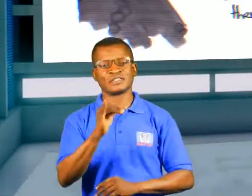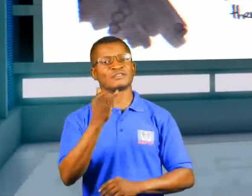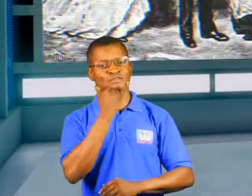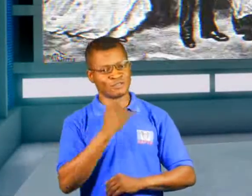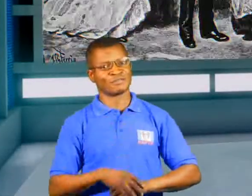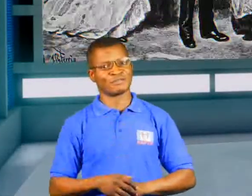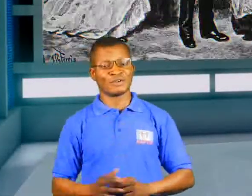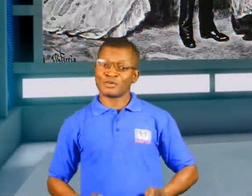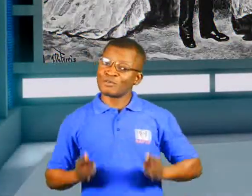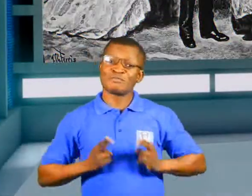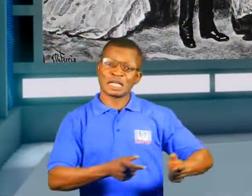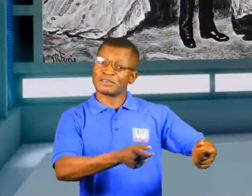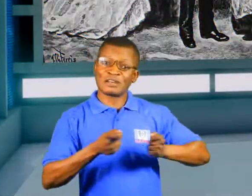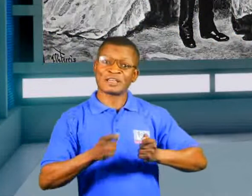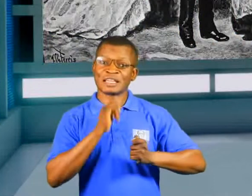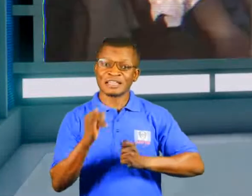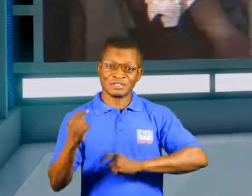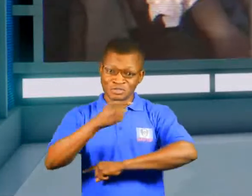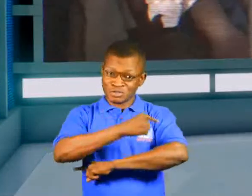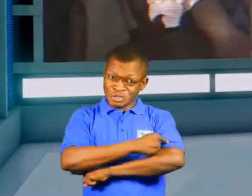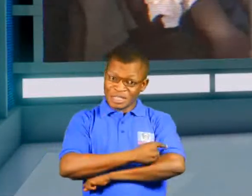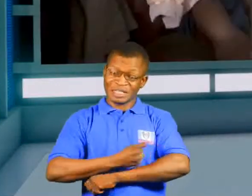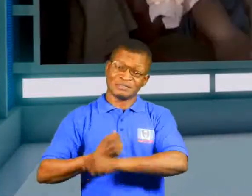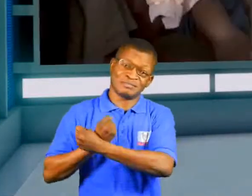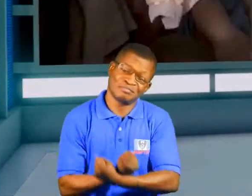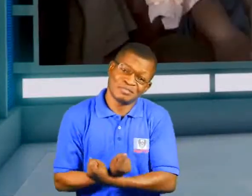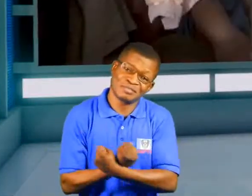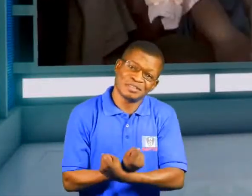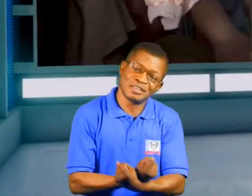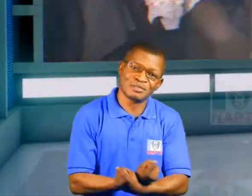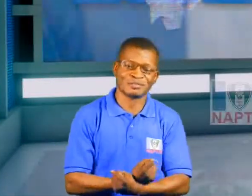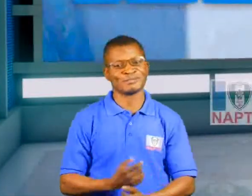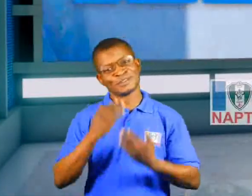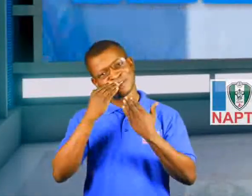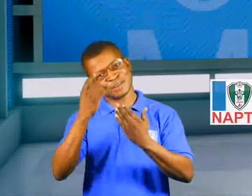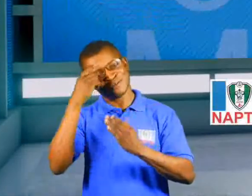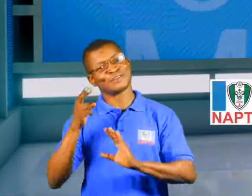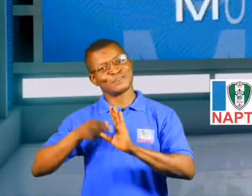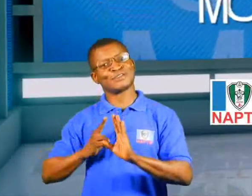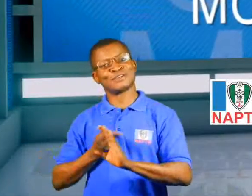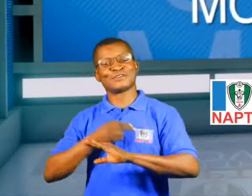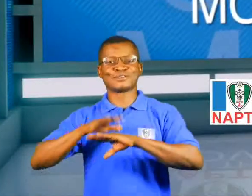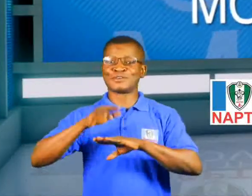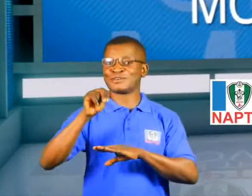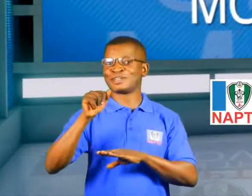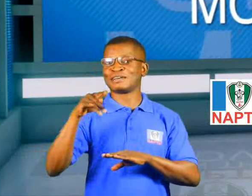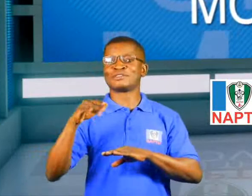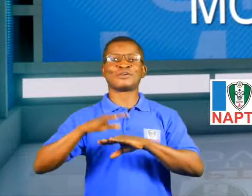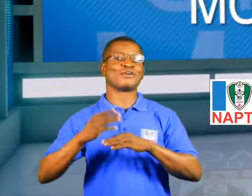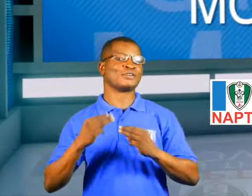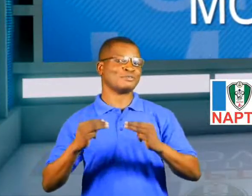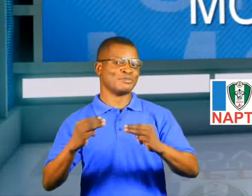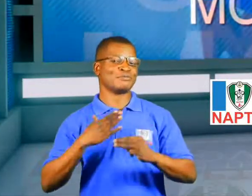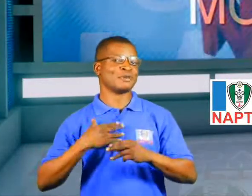wrong." Human trafficking is indeed modern-day slavery. Thank you for joining us on NAPTIP